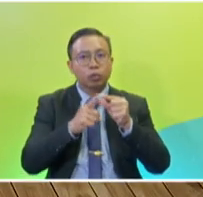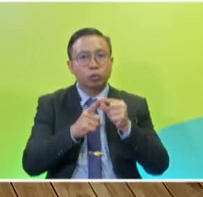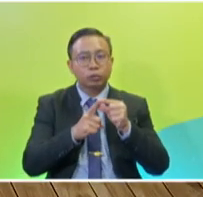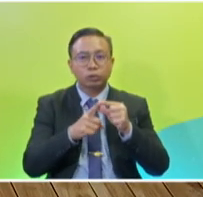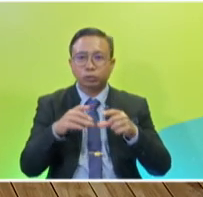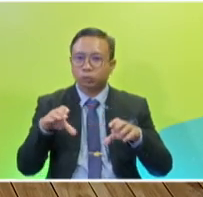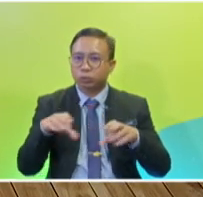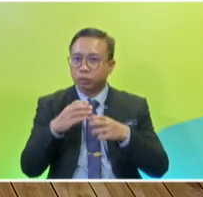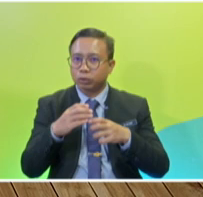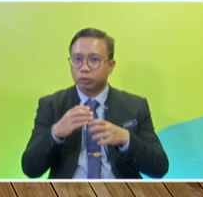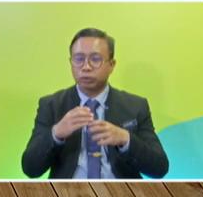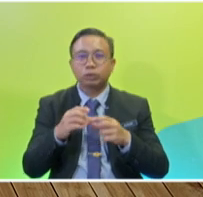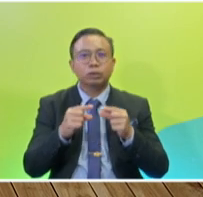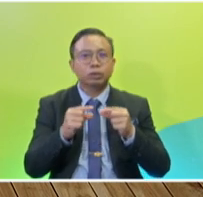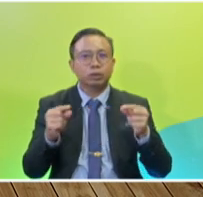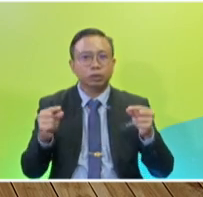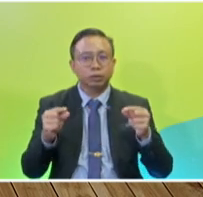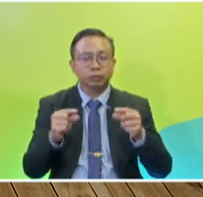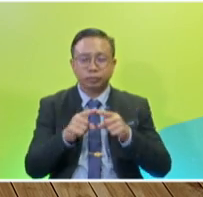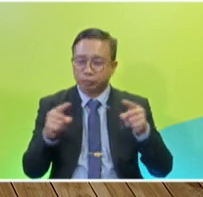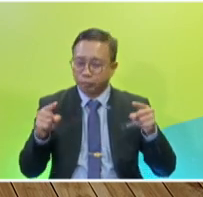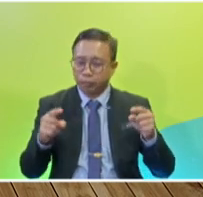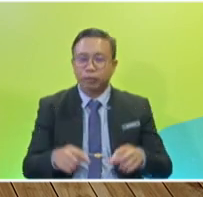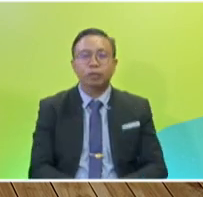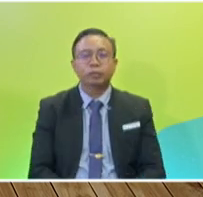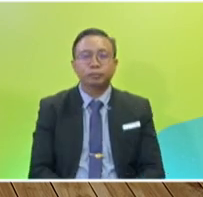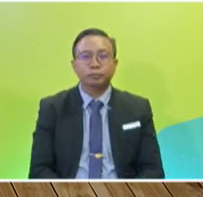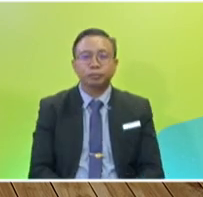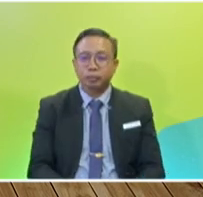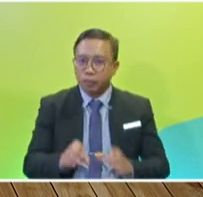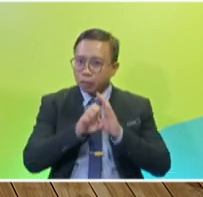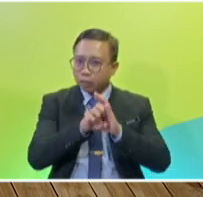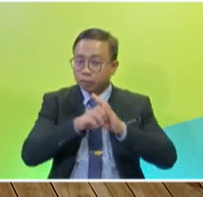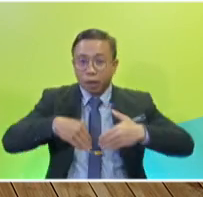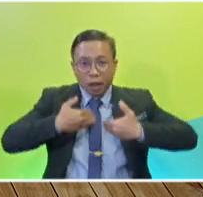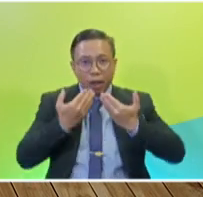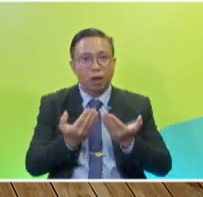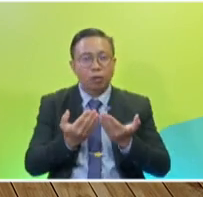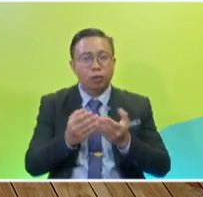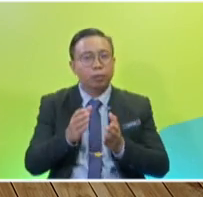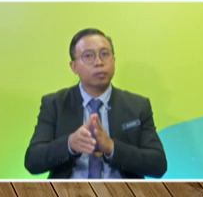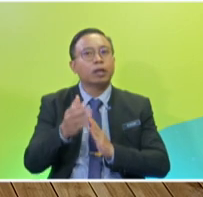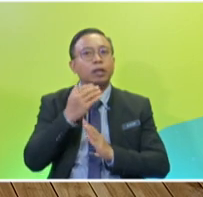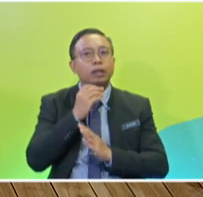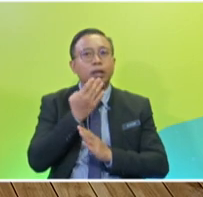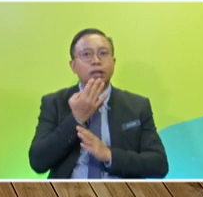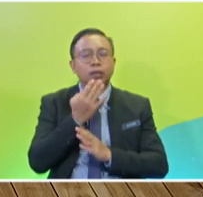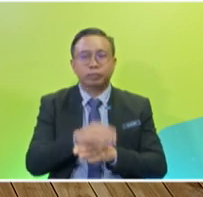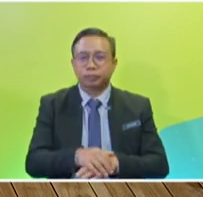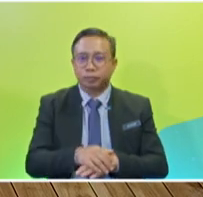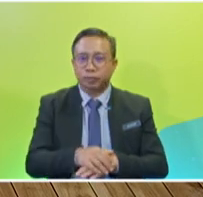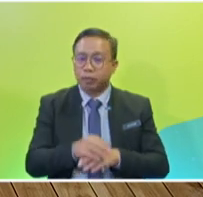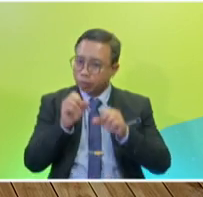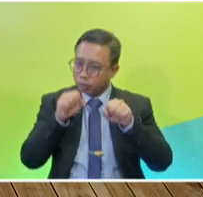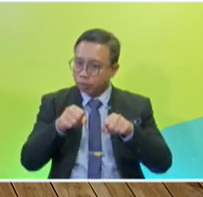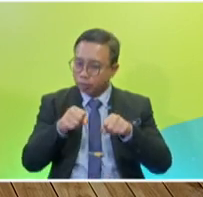a sentence. So now, let me just give you an example of how you apply the colours again. So allow me to like refresh